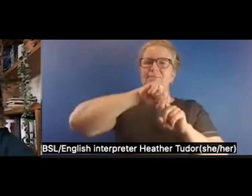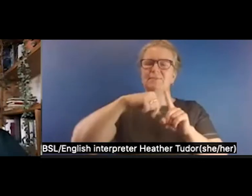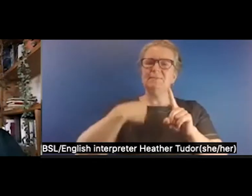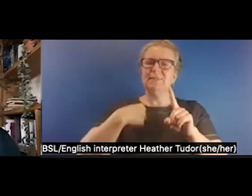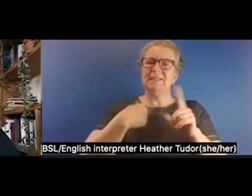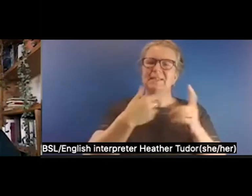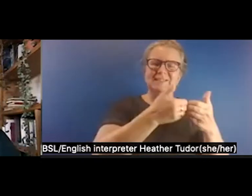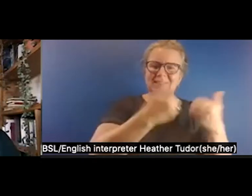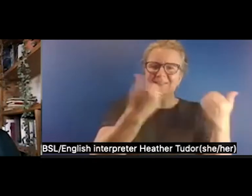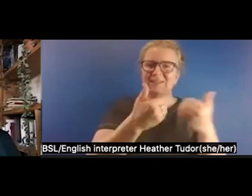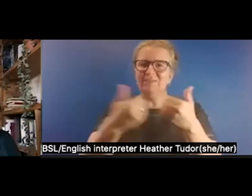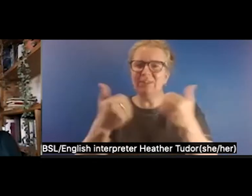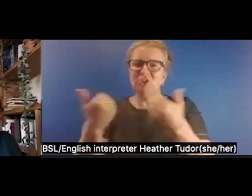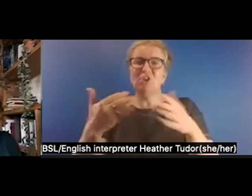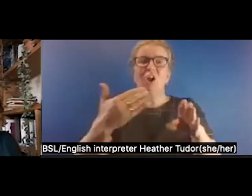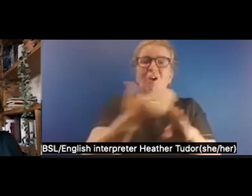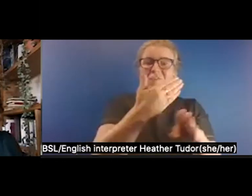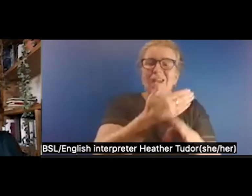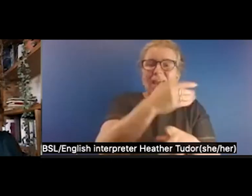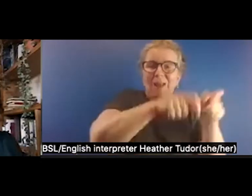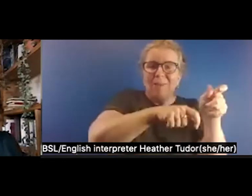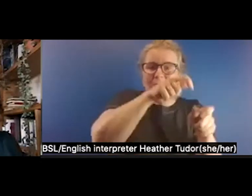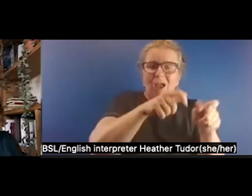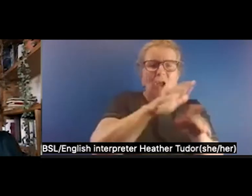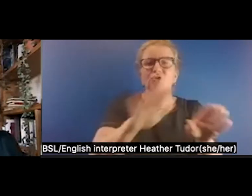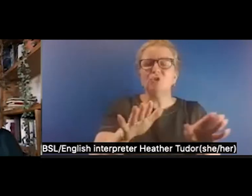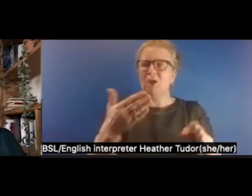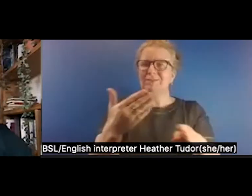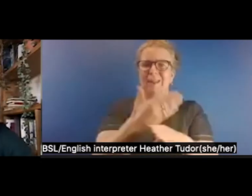of laborers and not labor, and how